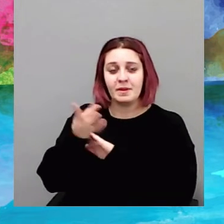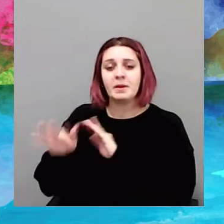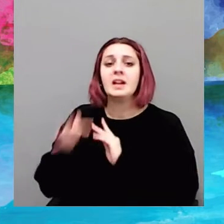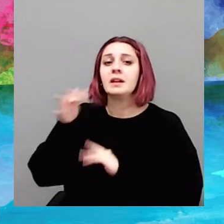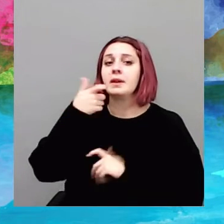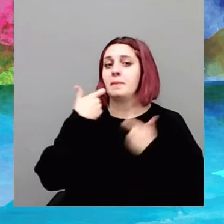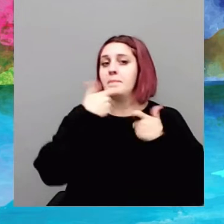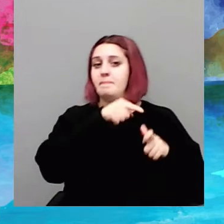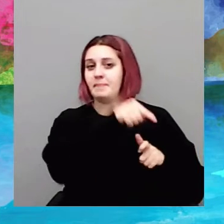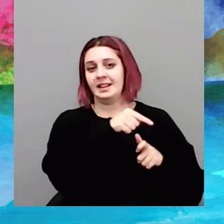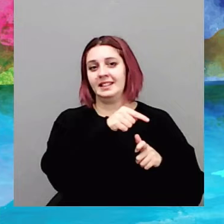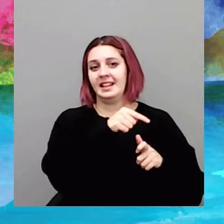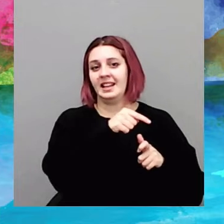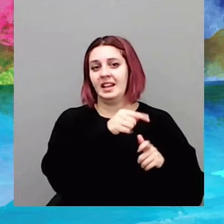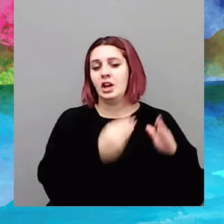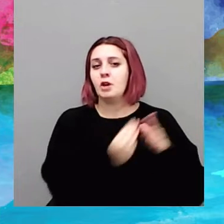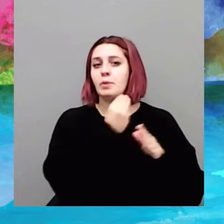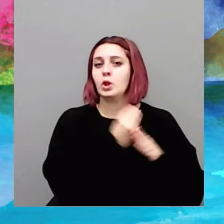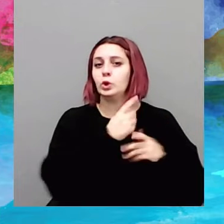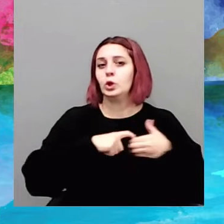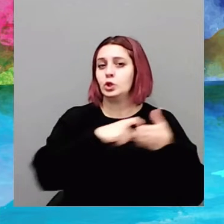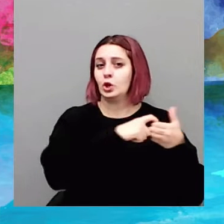these designs.